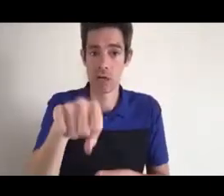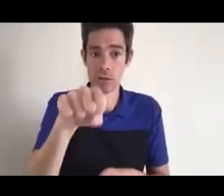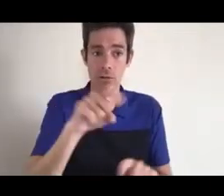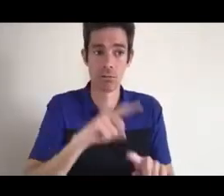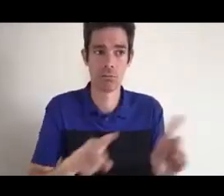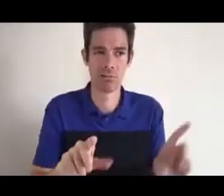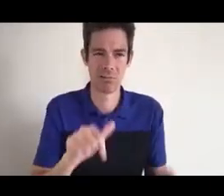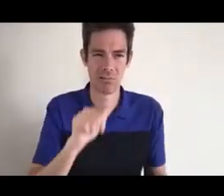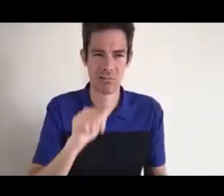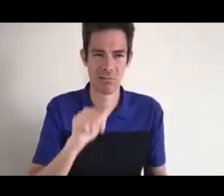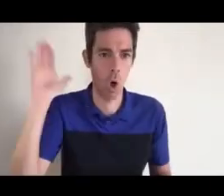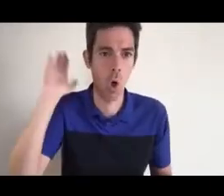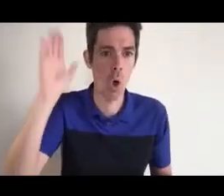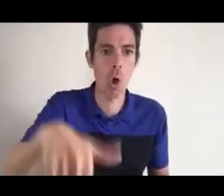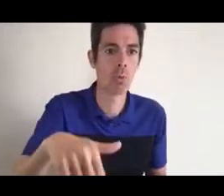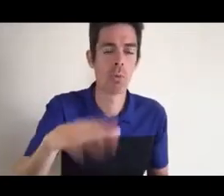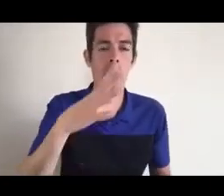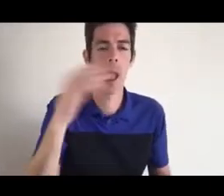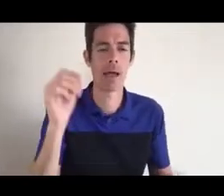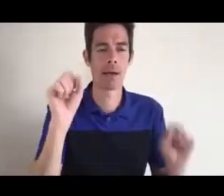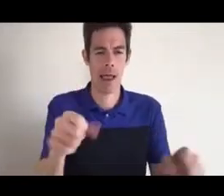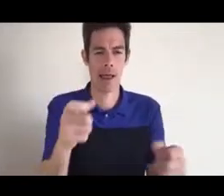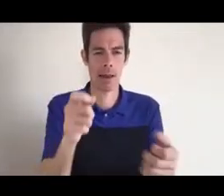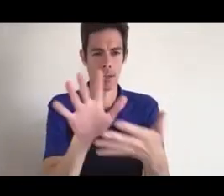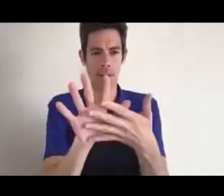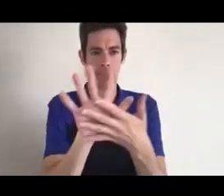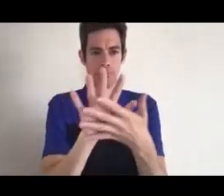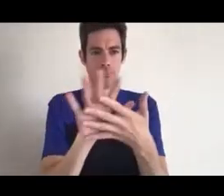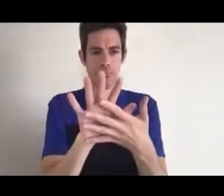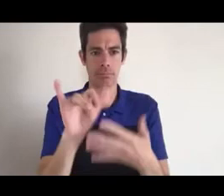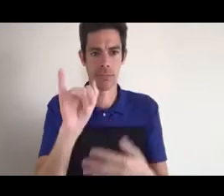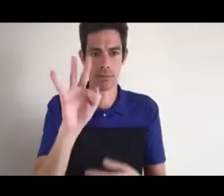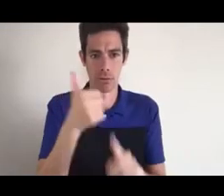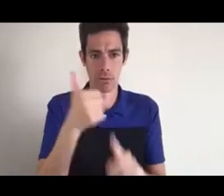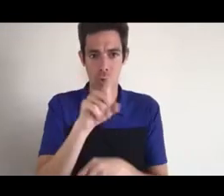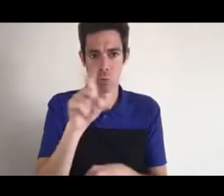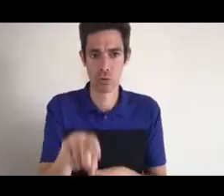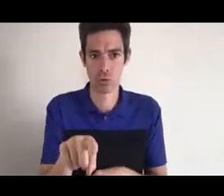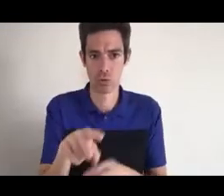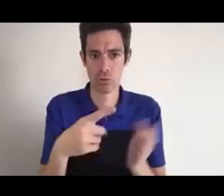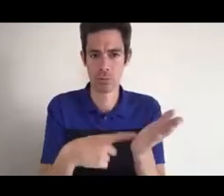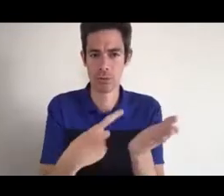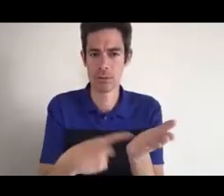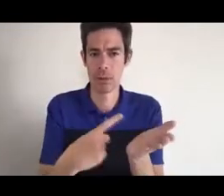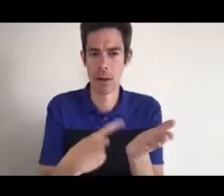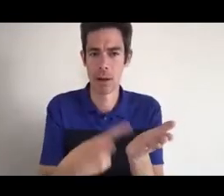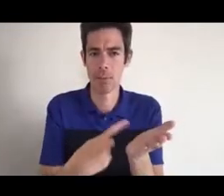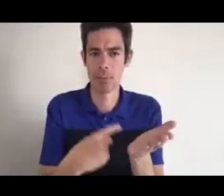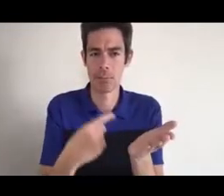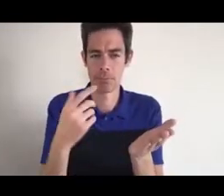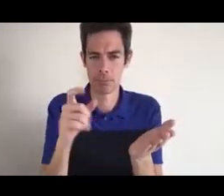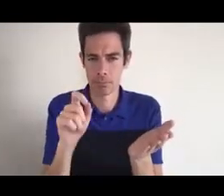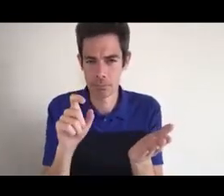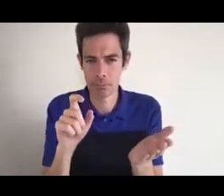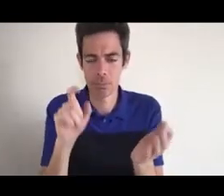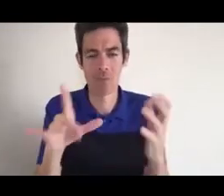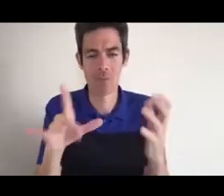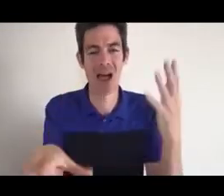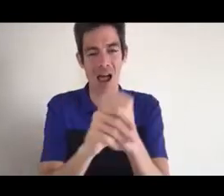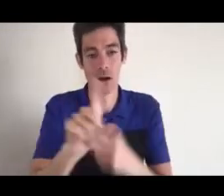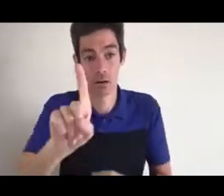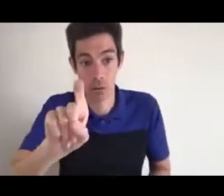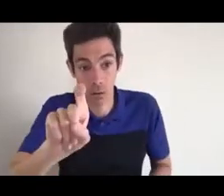And yes, we do use our eyebrows as a question, but not always. And sometimes it's unclear if